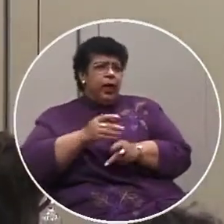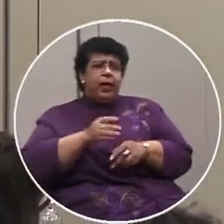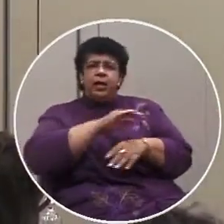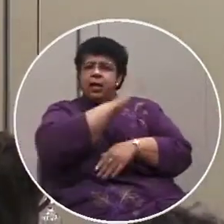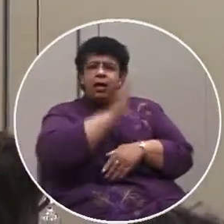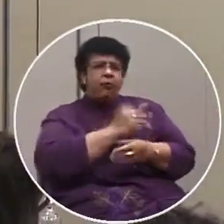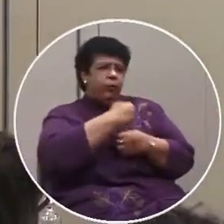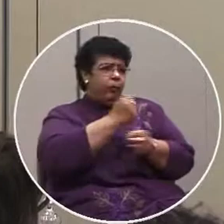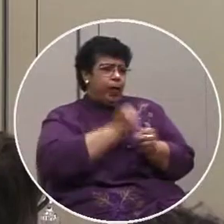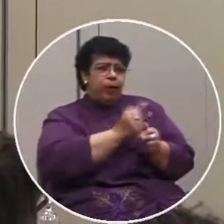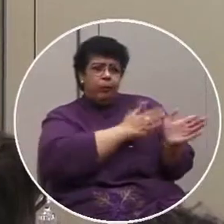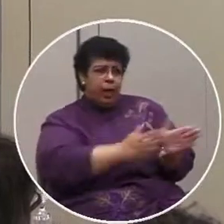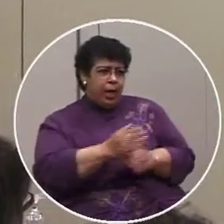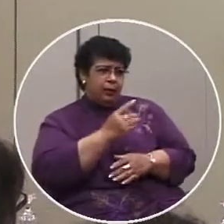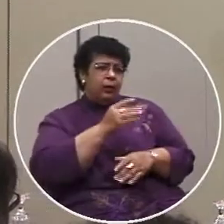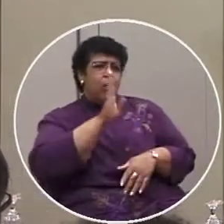alone.